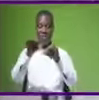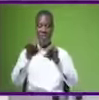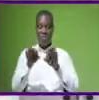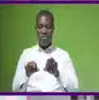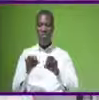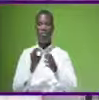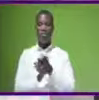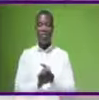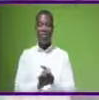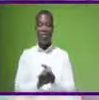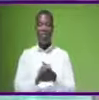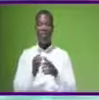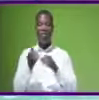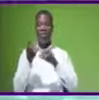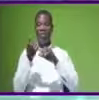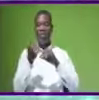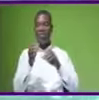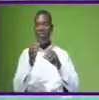eno ase wukure sika